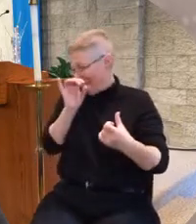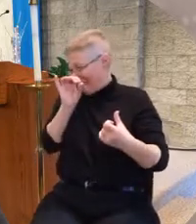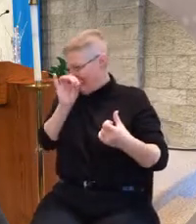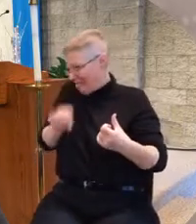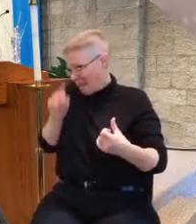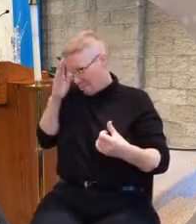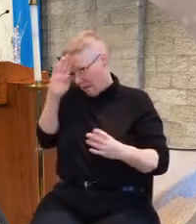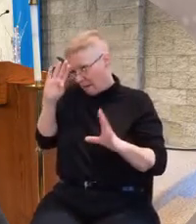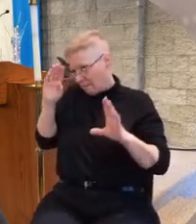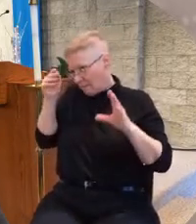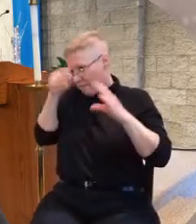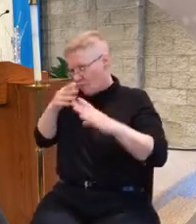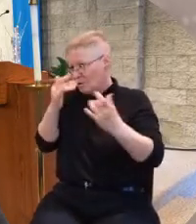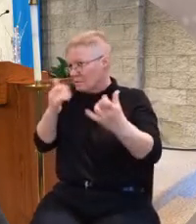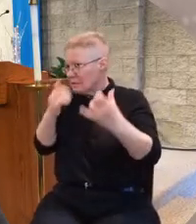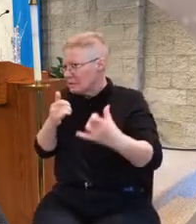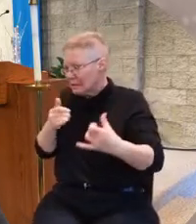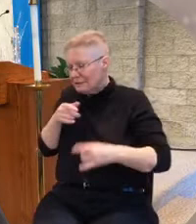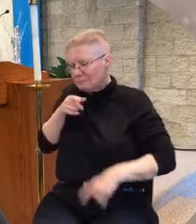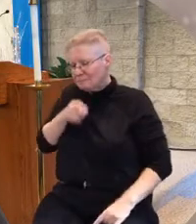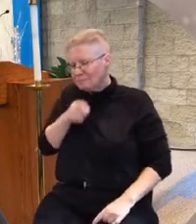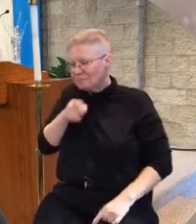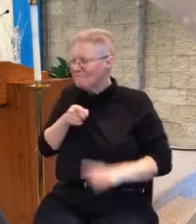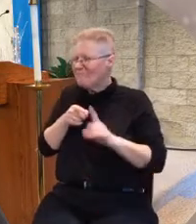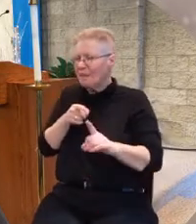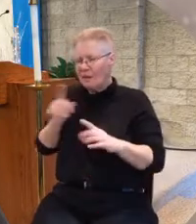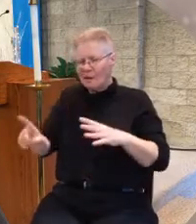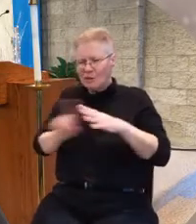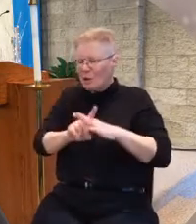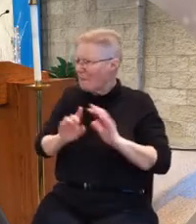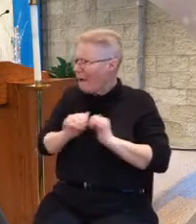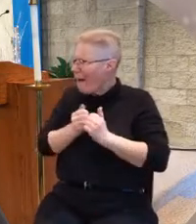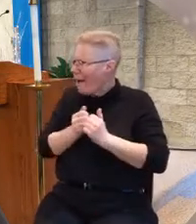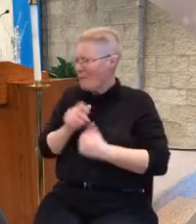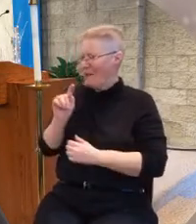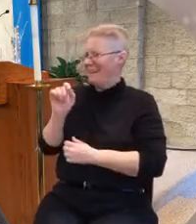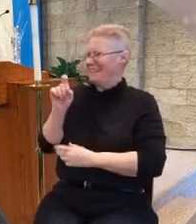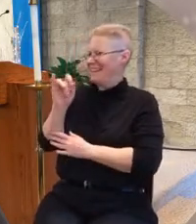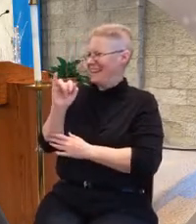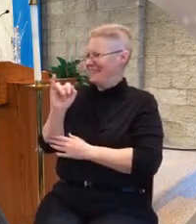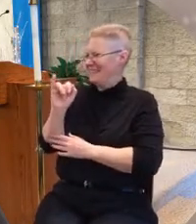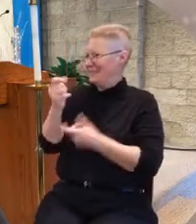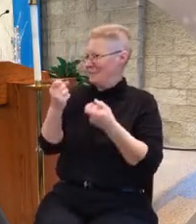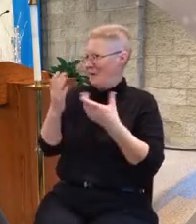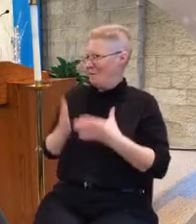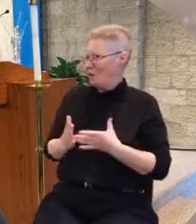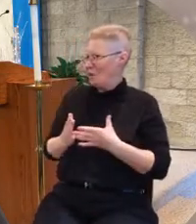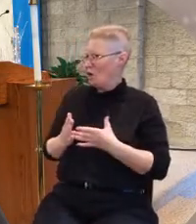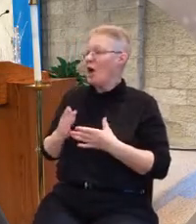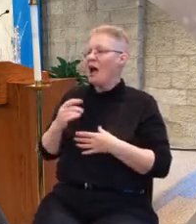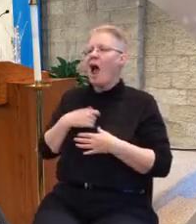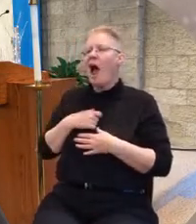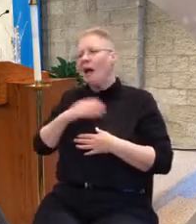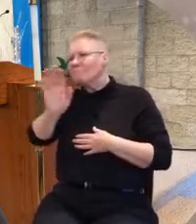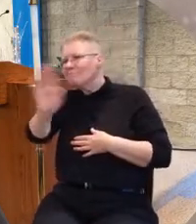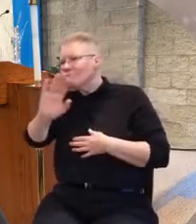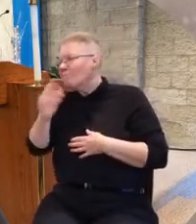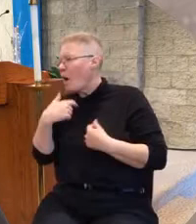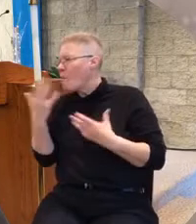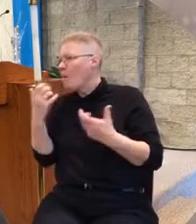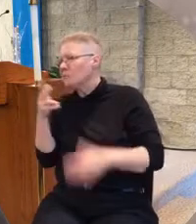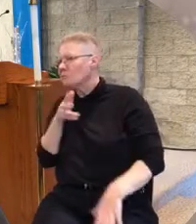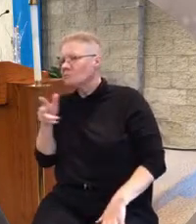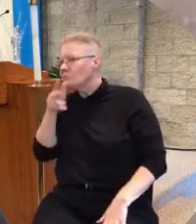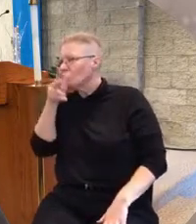sweet grace in the form of a taxi driver who I had hailed to take me into the hood to buy some drugs. And instead of doing